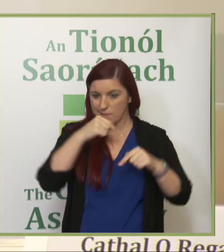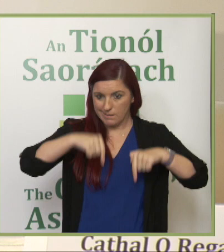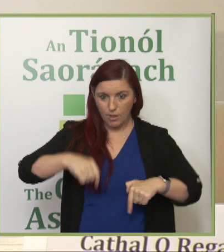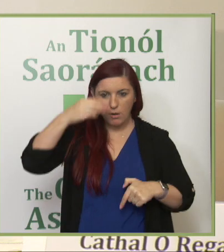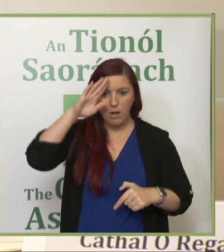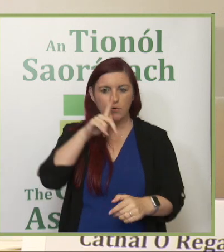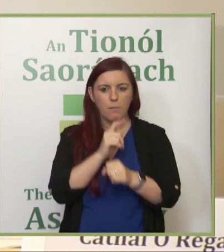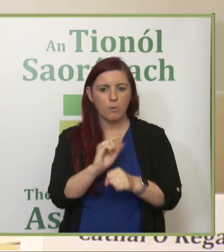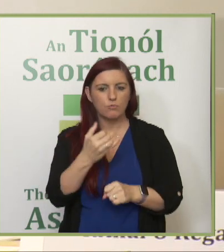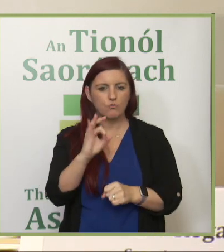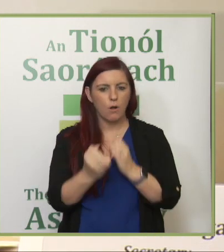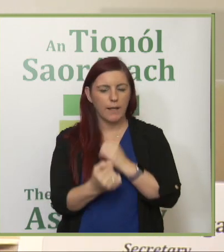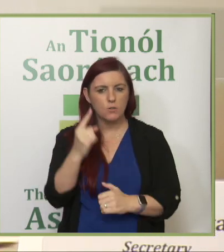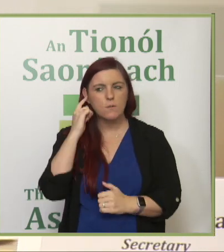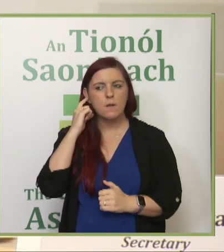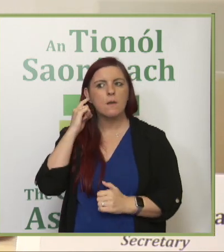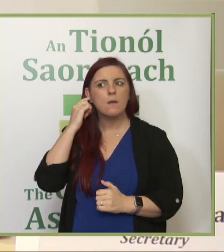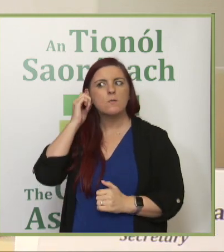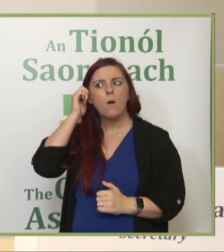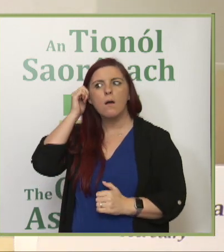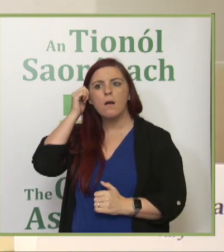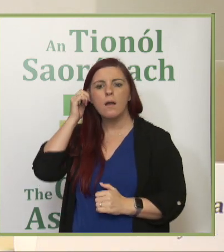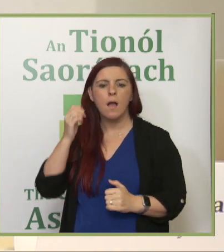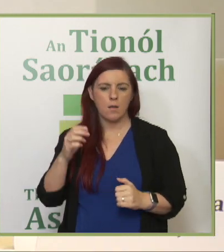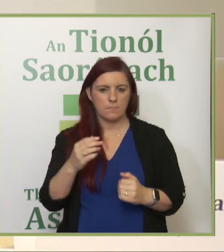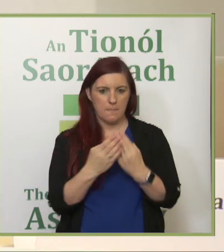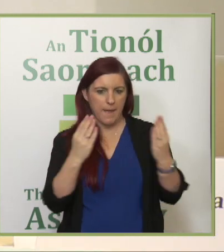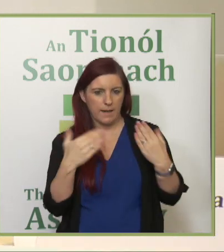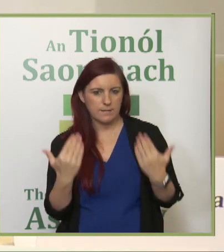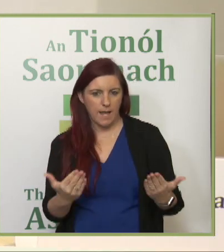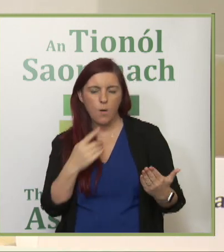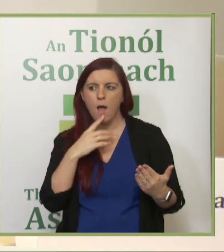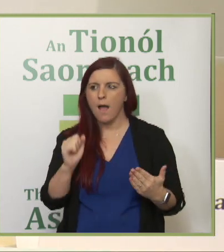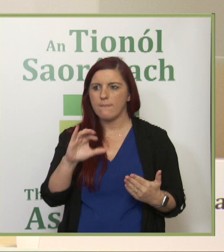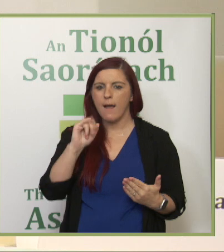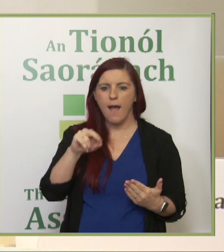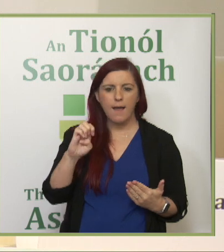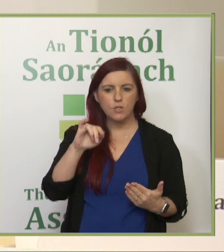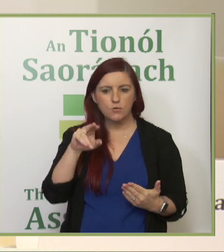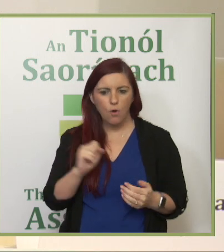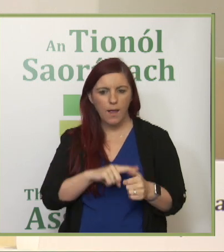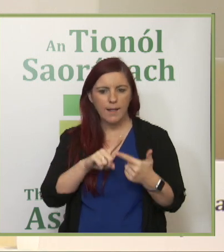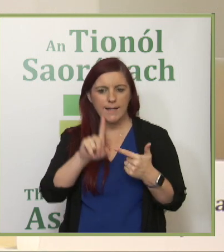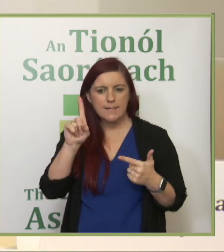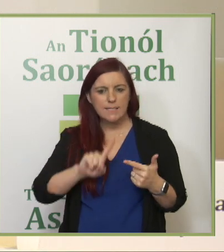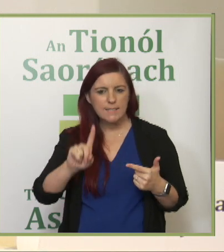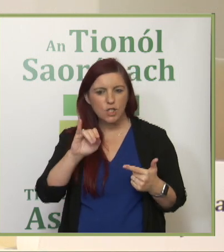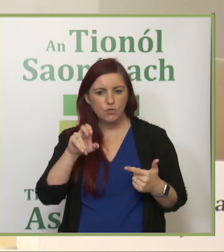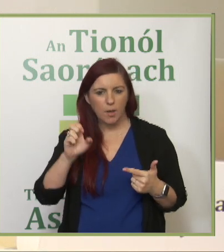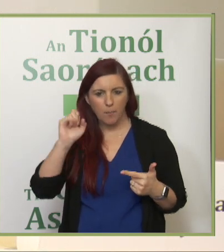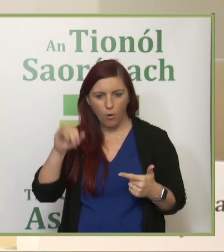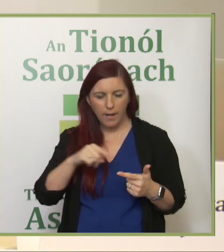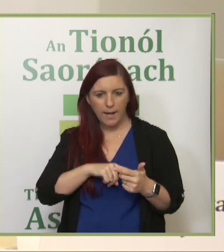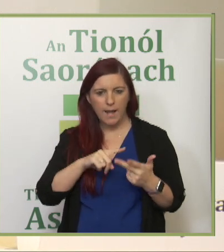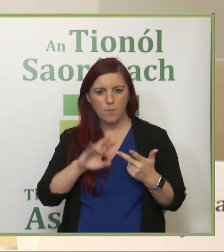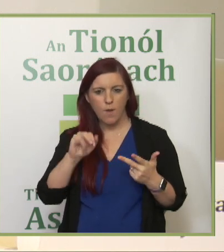use. We're joined at the panel by Anne Doyle, Deirdre, Mongan and Brian Galvin, who are from the Health Research Board. Indeed, Brian is